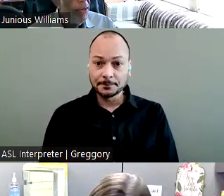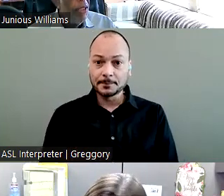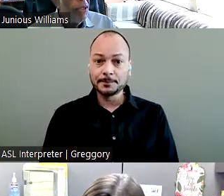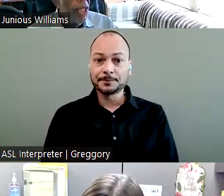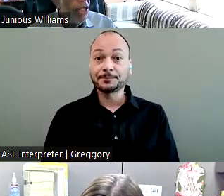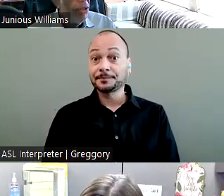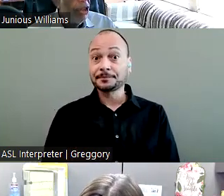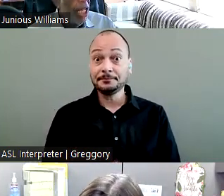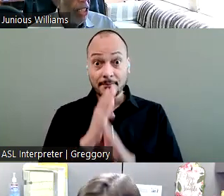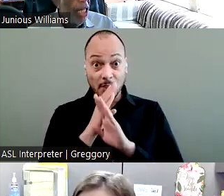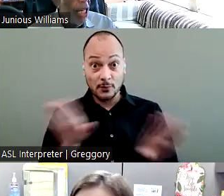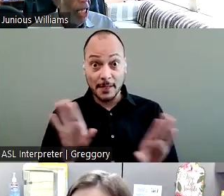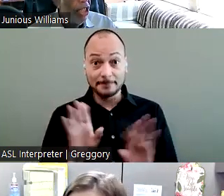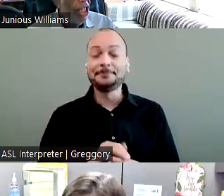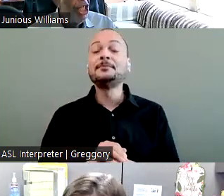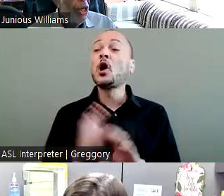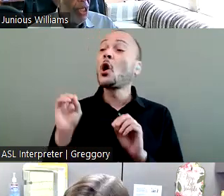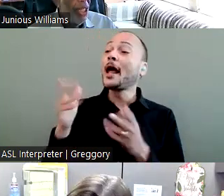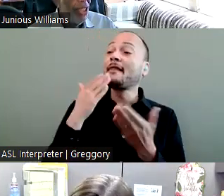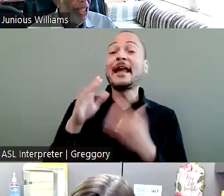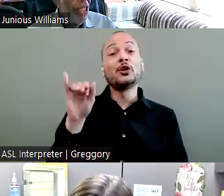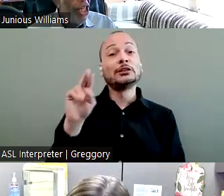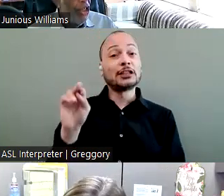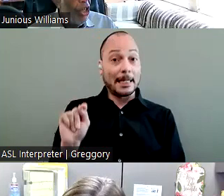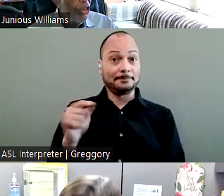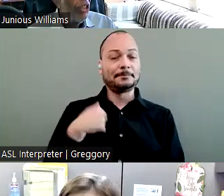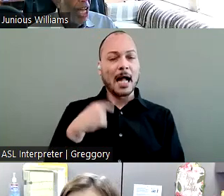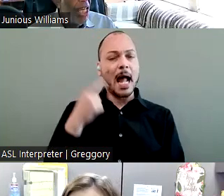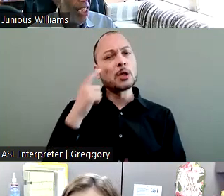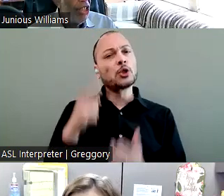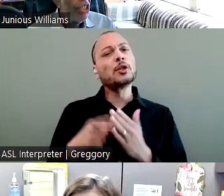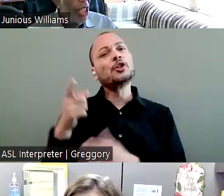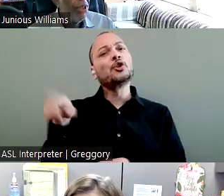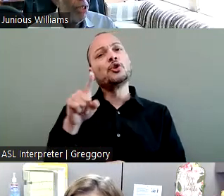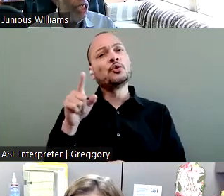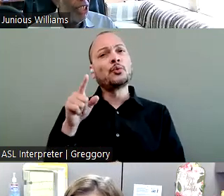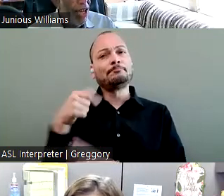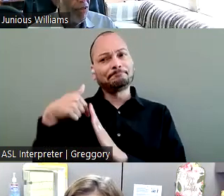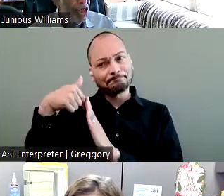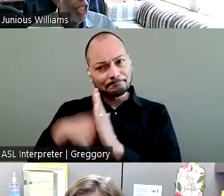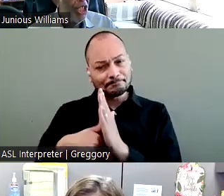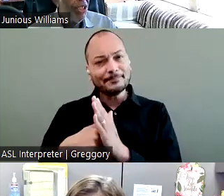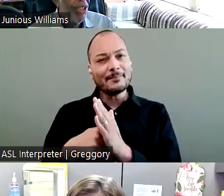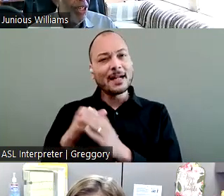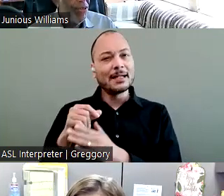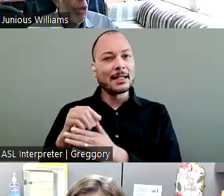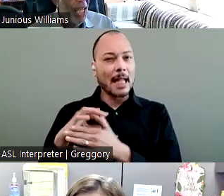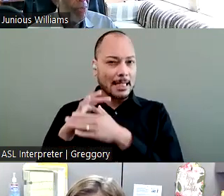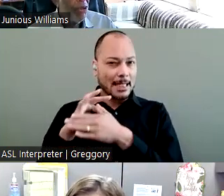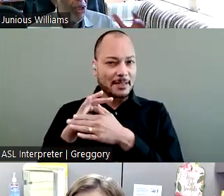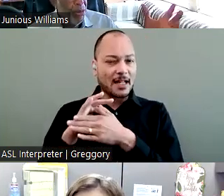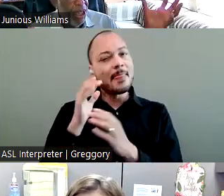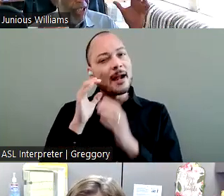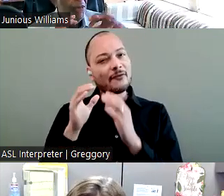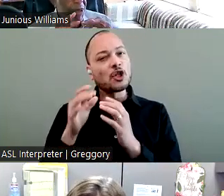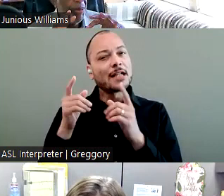Okay. Thank you, Janet. I did note that y'all sort of got into the substance of the conversation of what happens